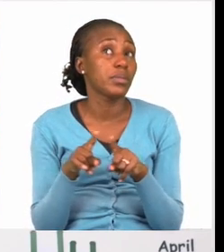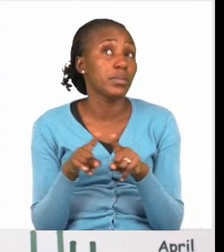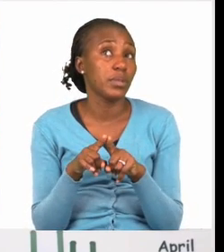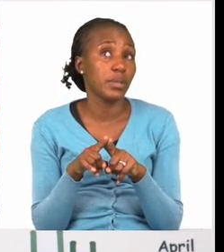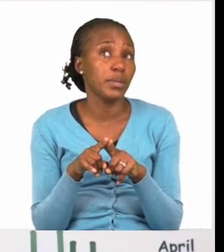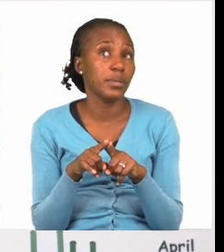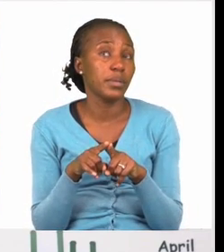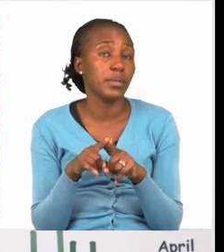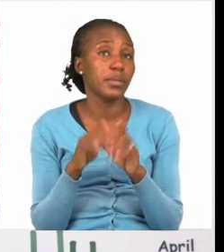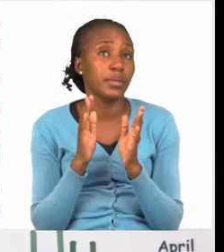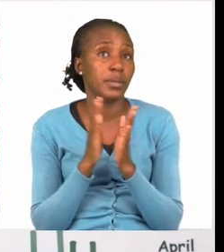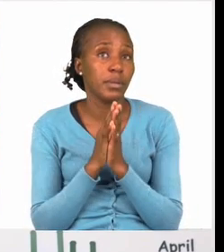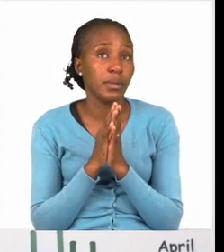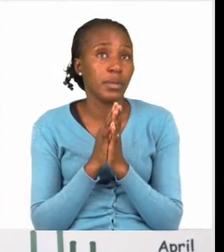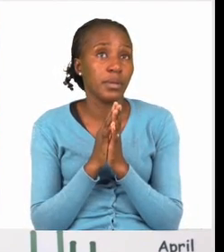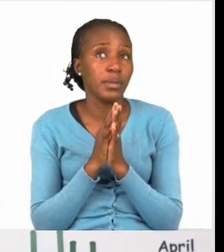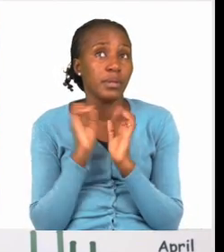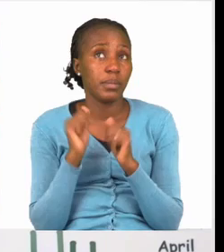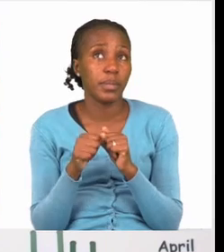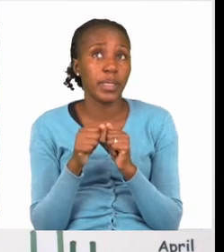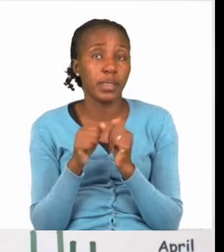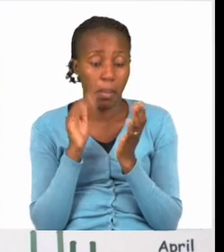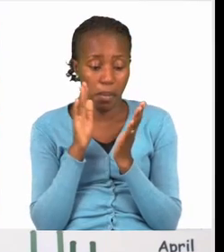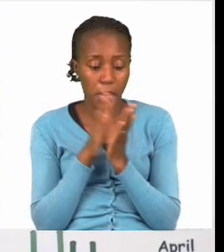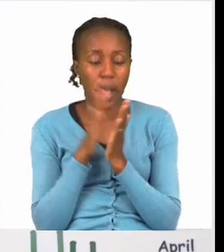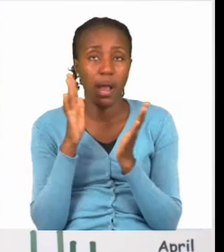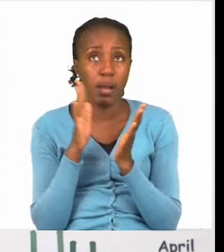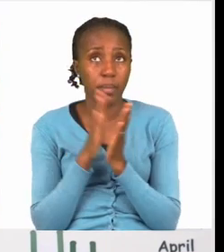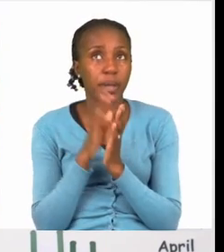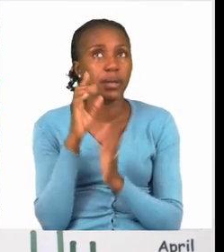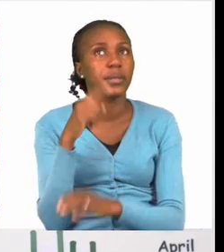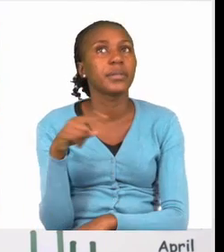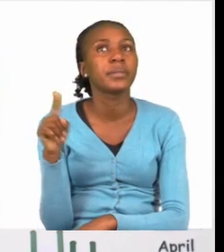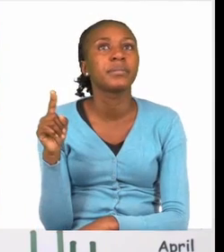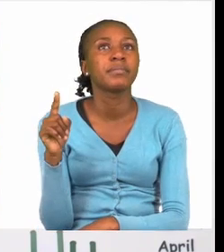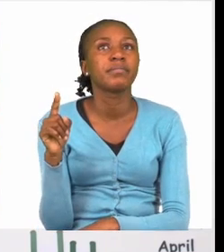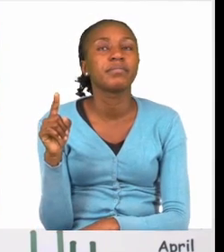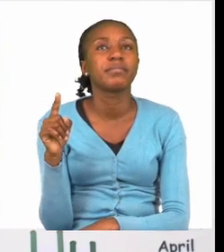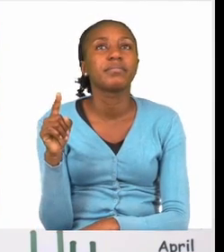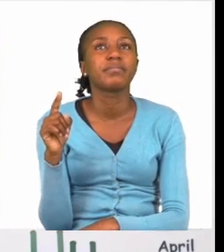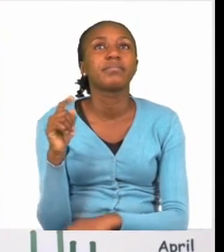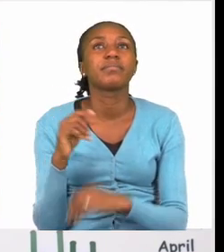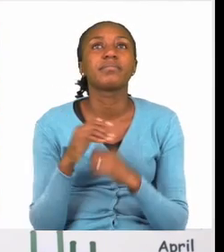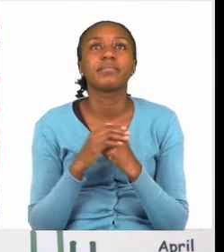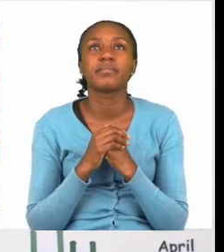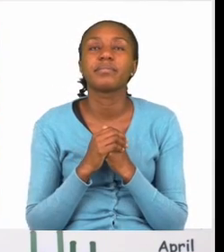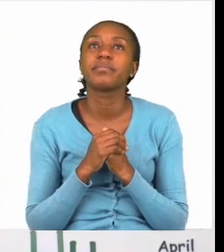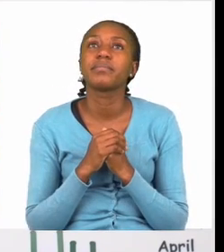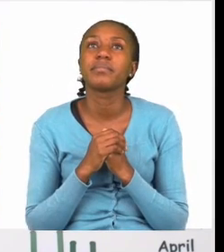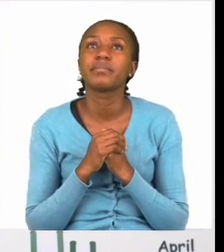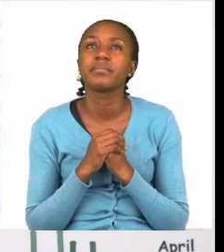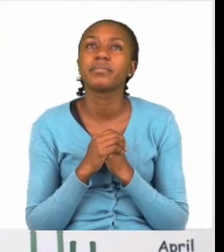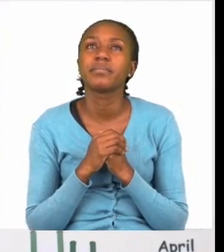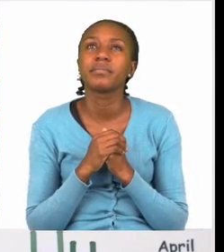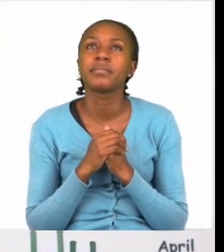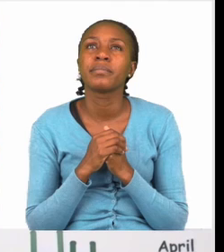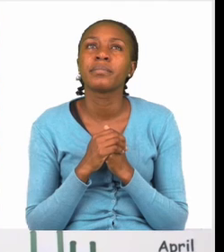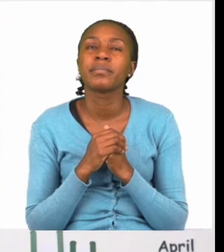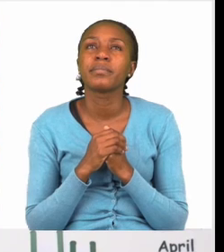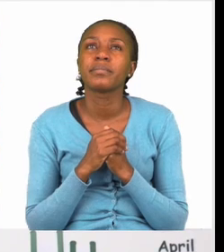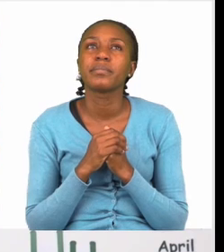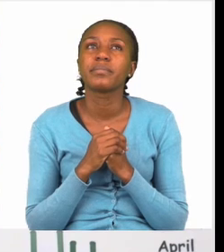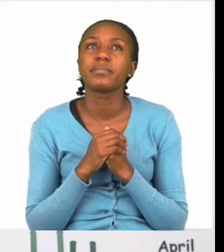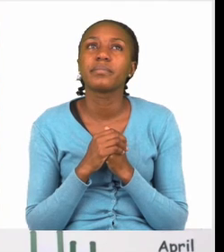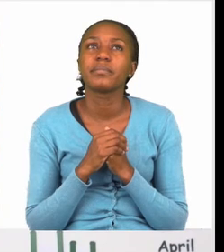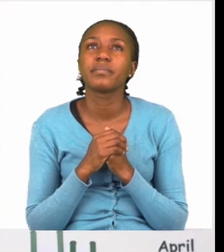sure that you say the word and that you clap for all the syllables.